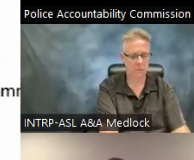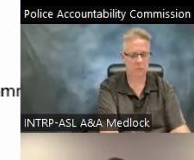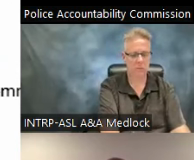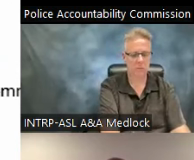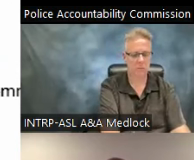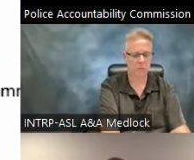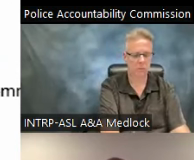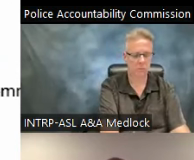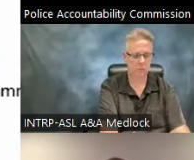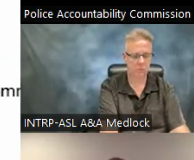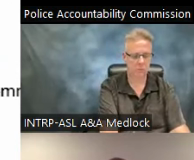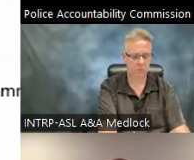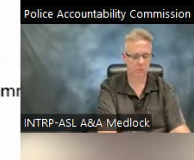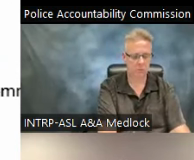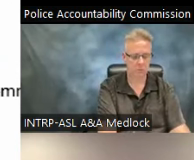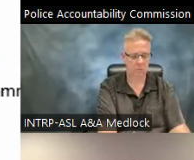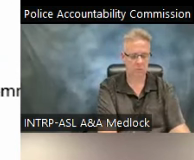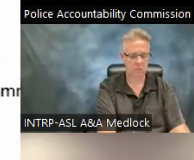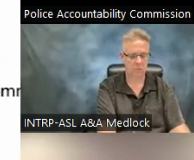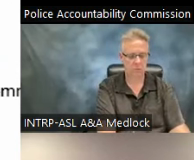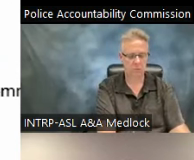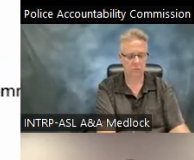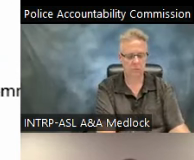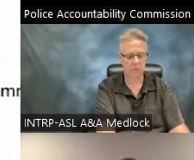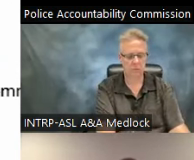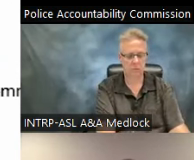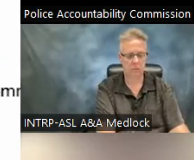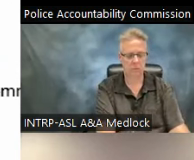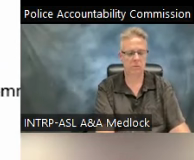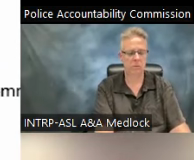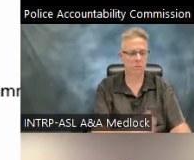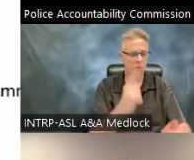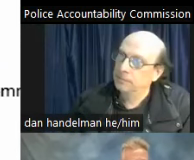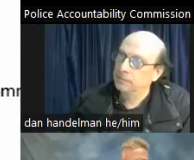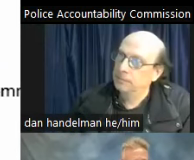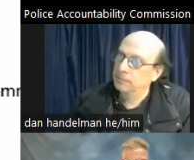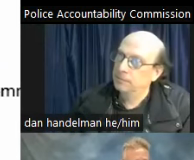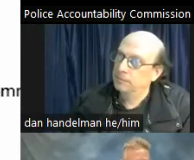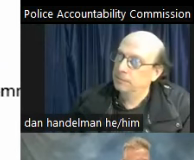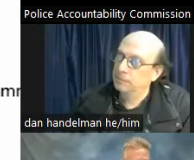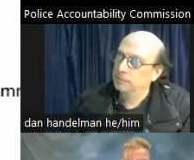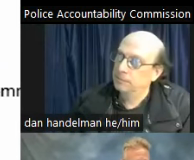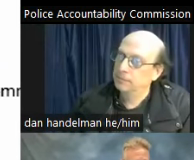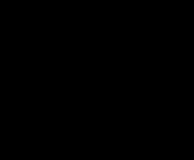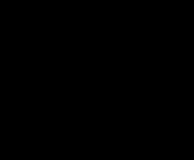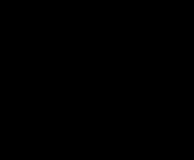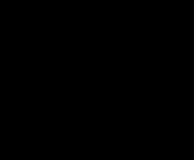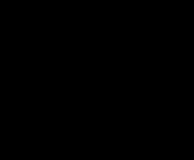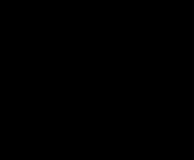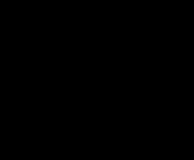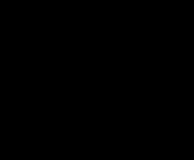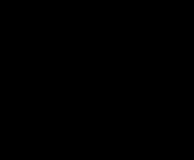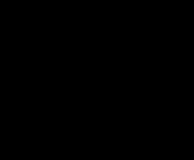Is there a general agreement to changing from what it was to the proposed changing?